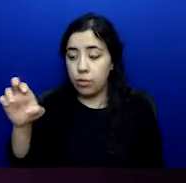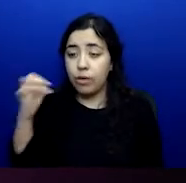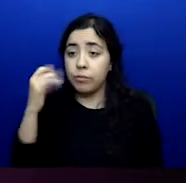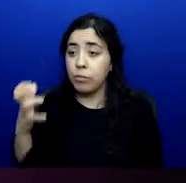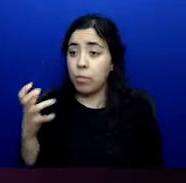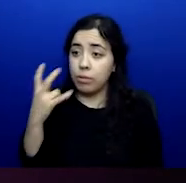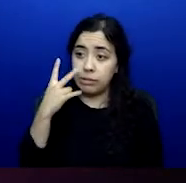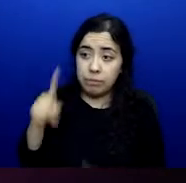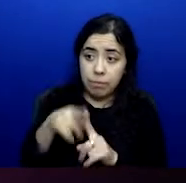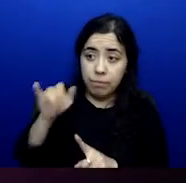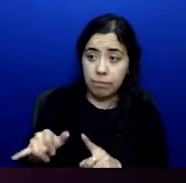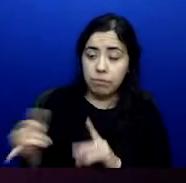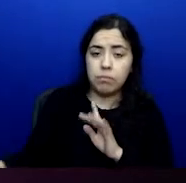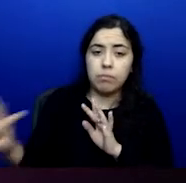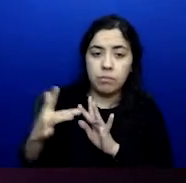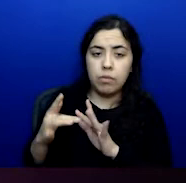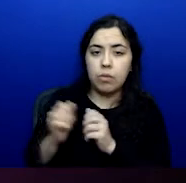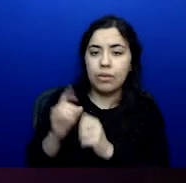or this week.